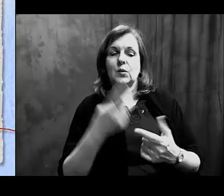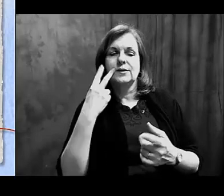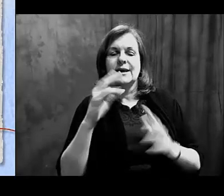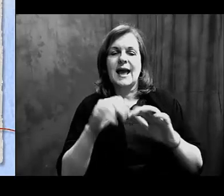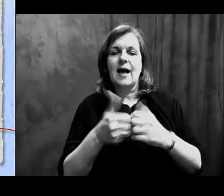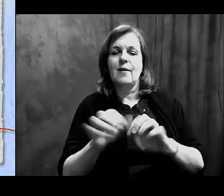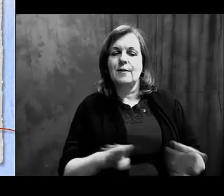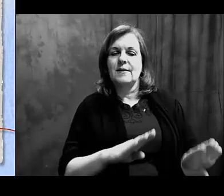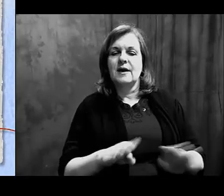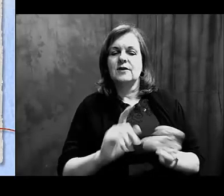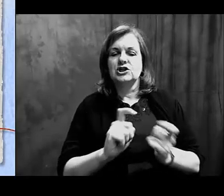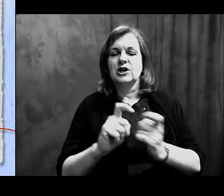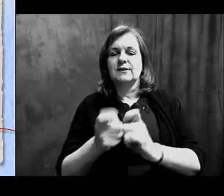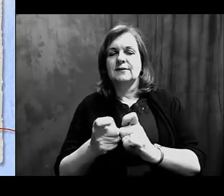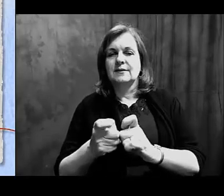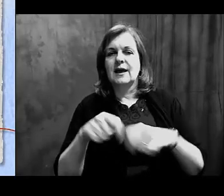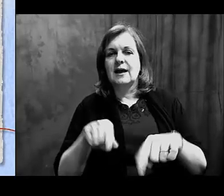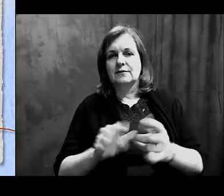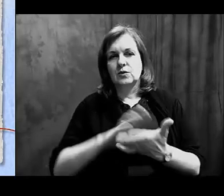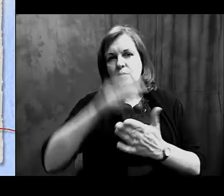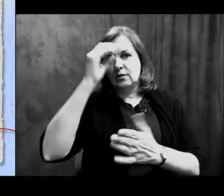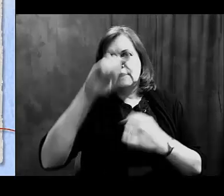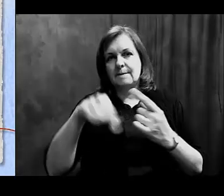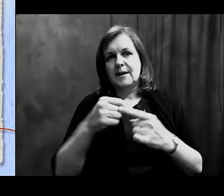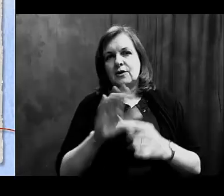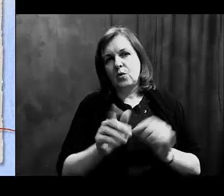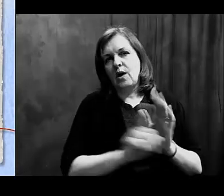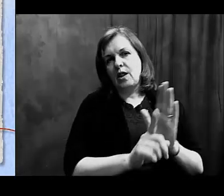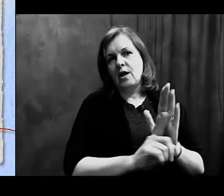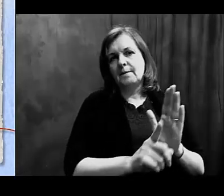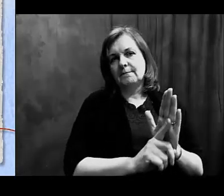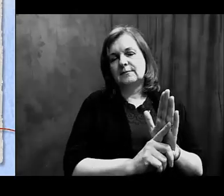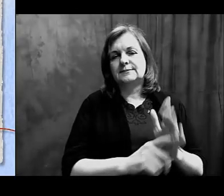changes as you learn about your alarm clock.